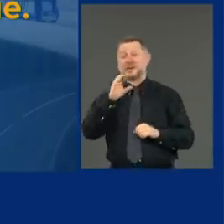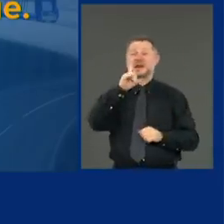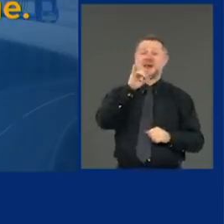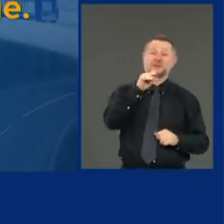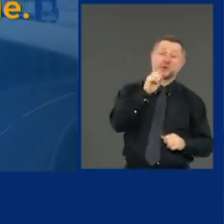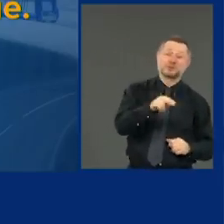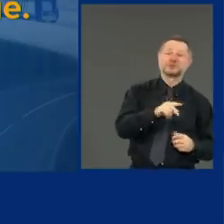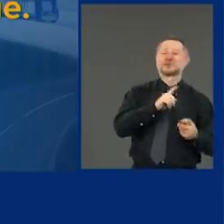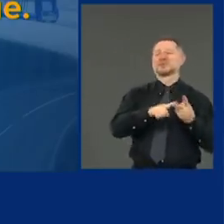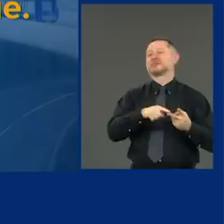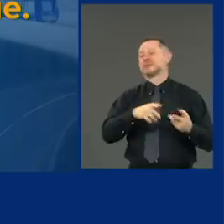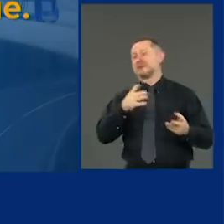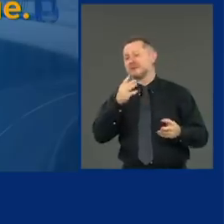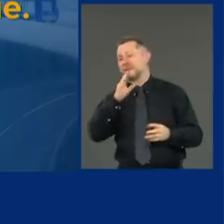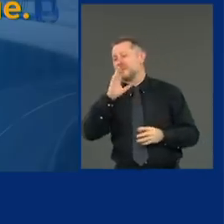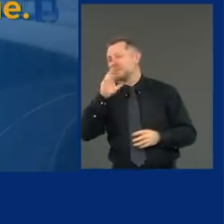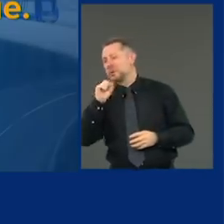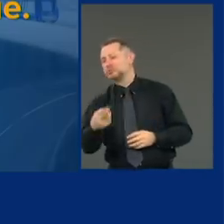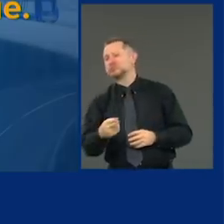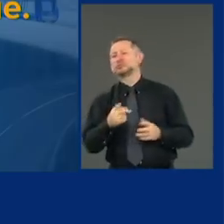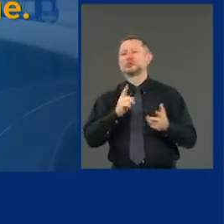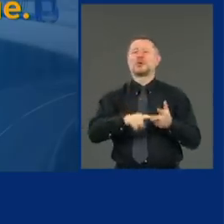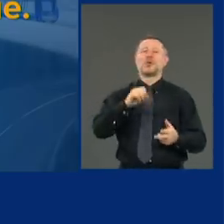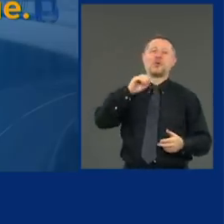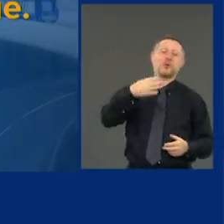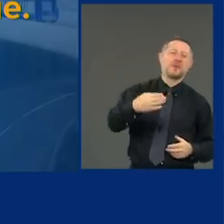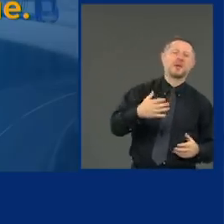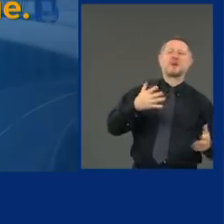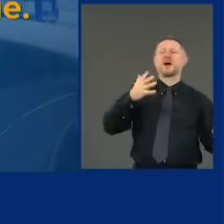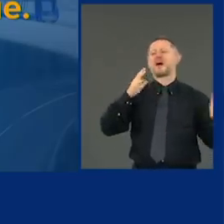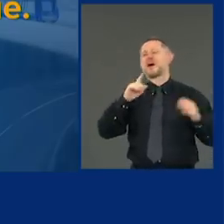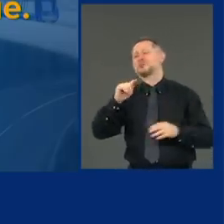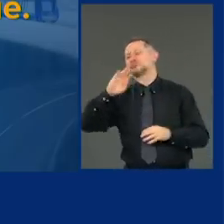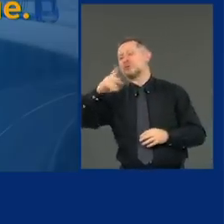talked about it, President Trump talked about it,